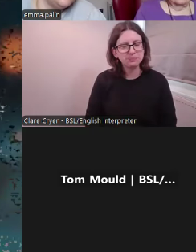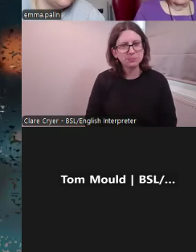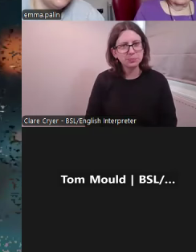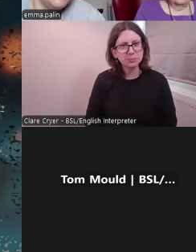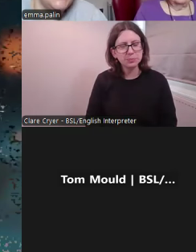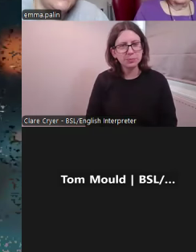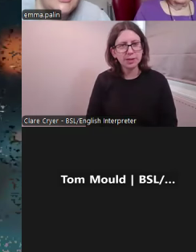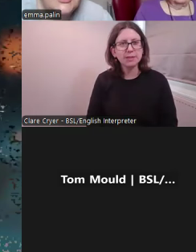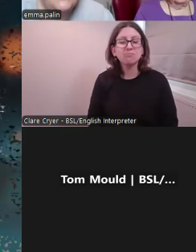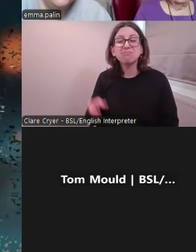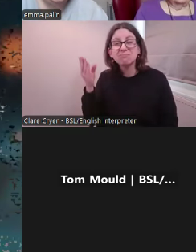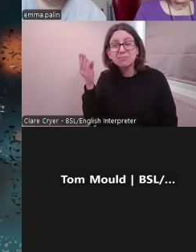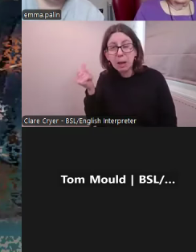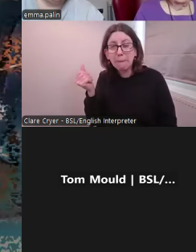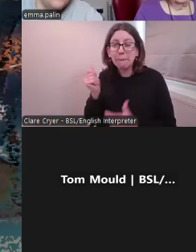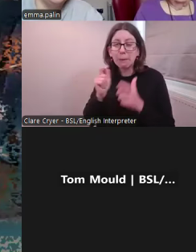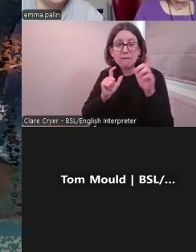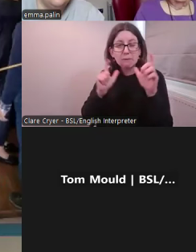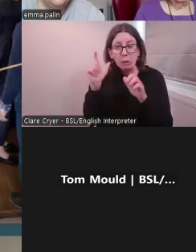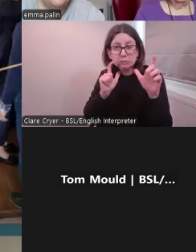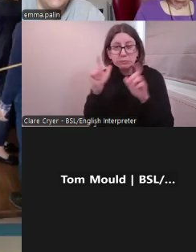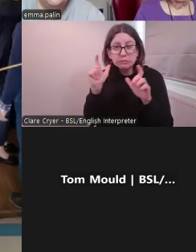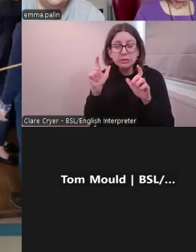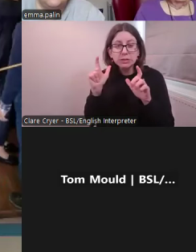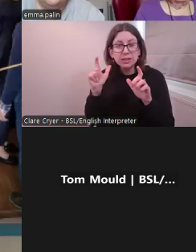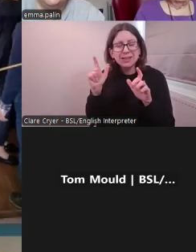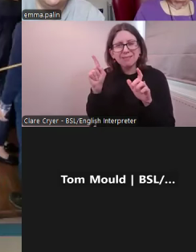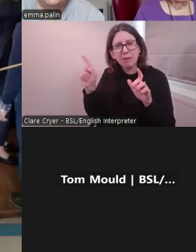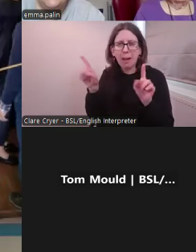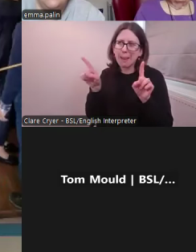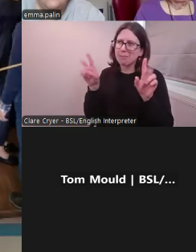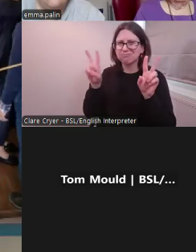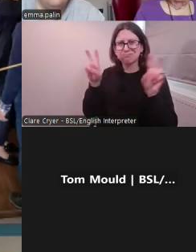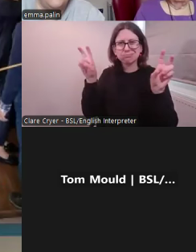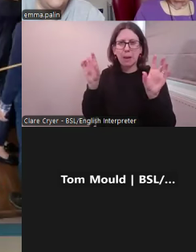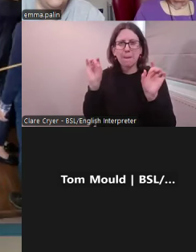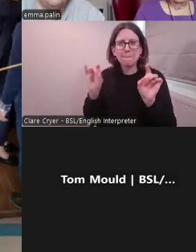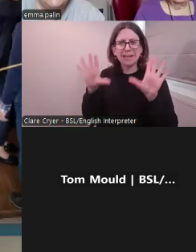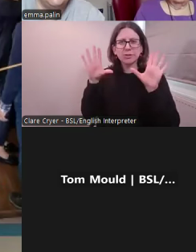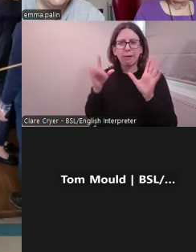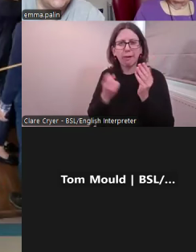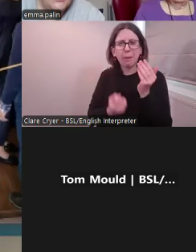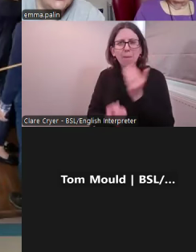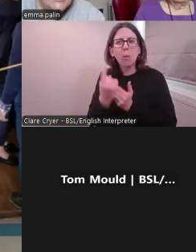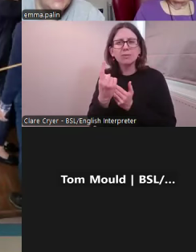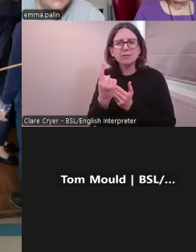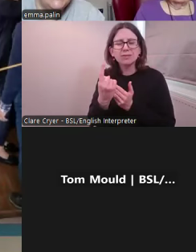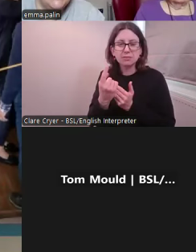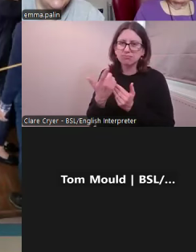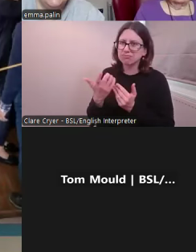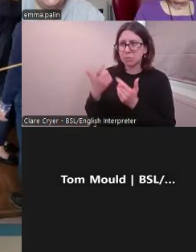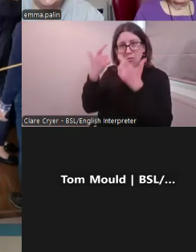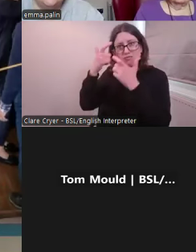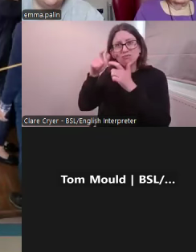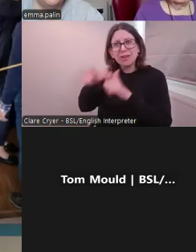So some of these pictures are some of what we would call our magical moments of residents